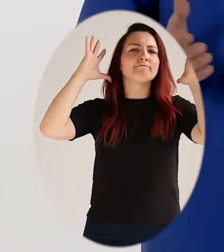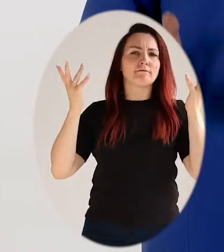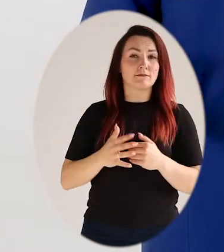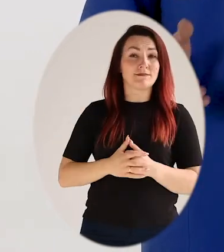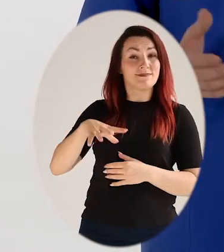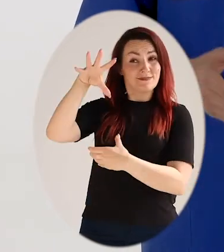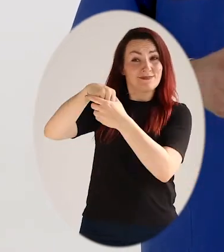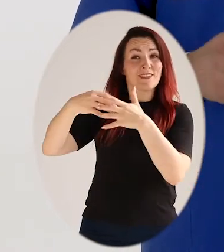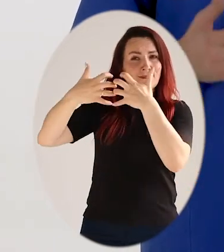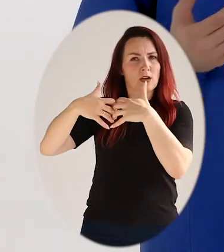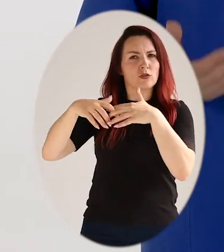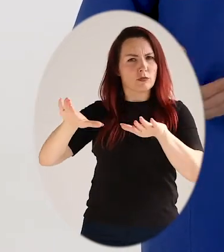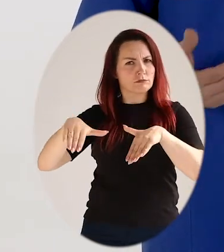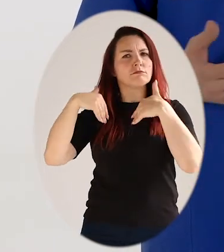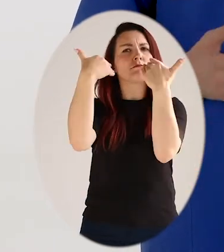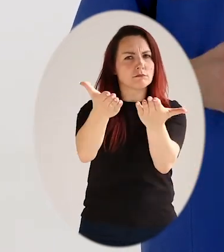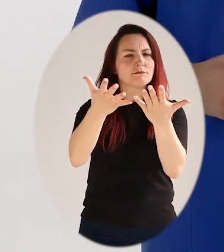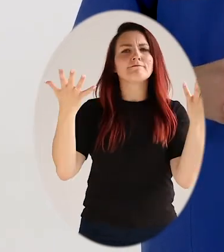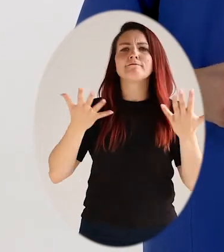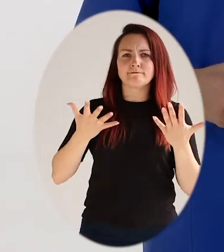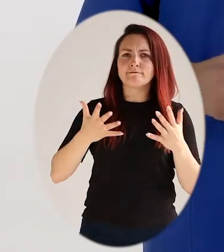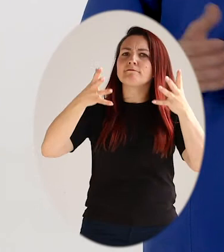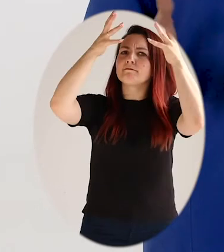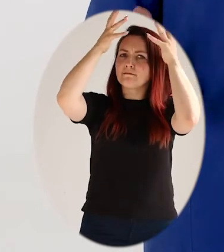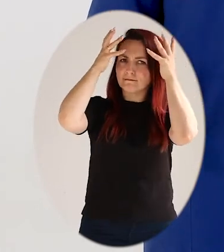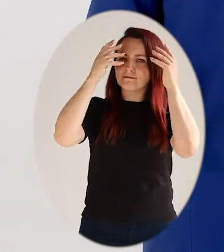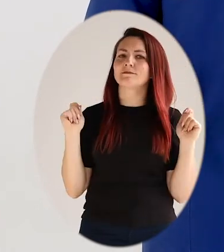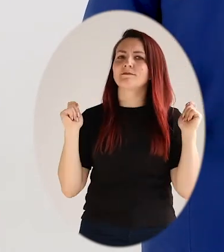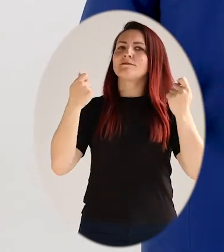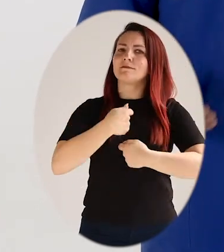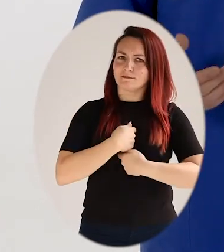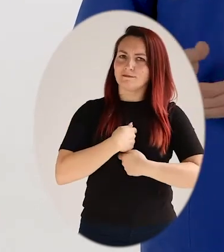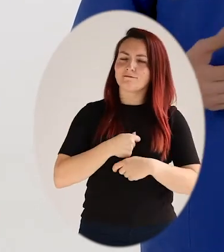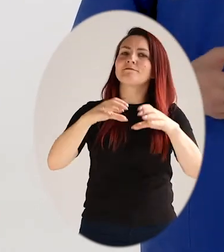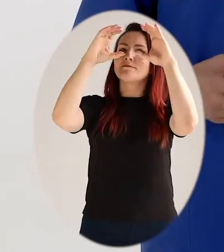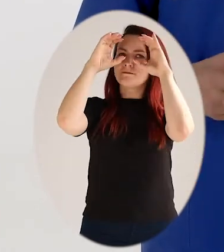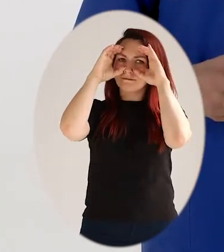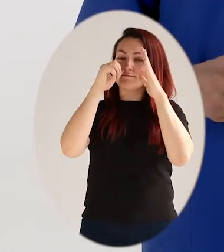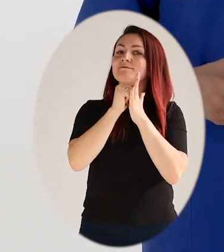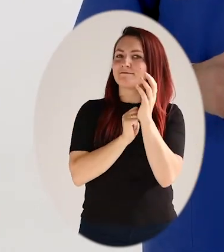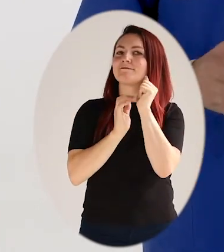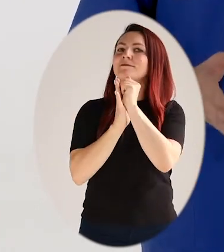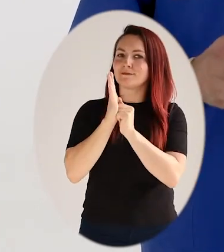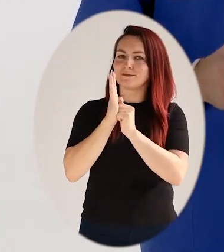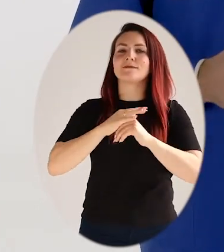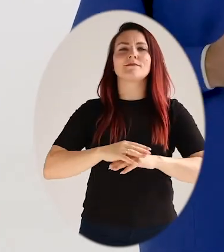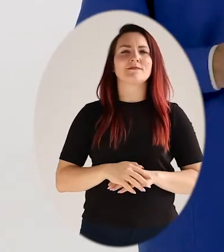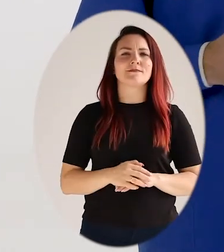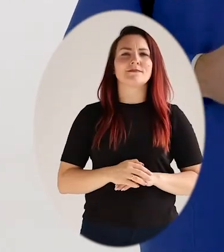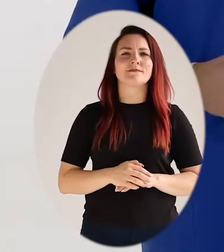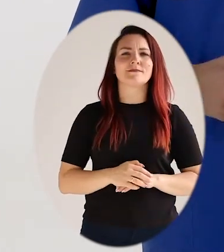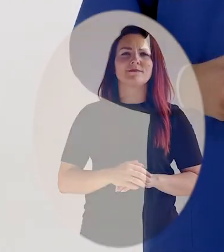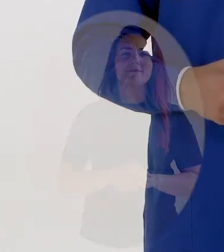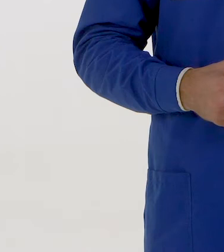organs, hand, head, hearing organs, face and eyes. Visitors of the enterprise are provided with the following protective